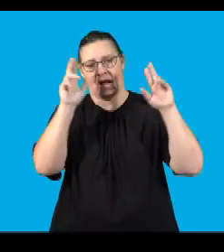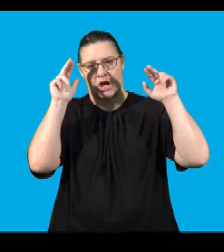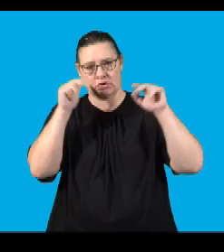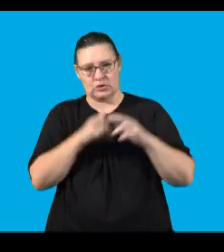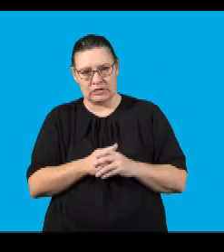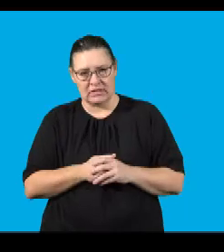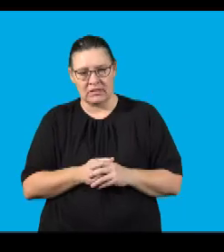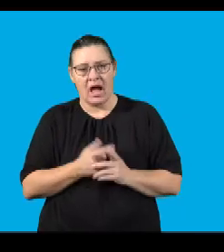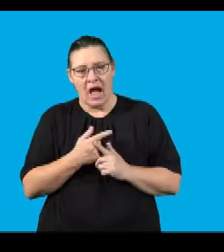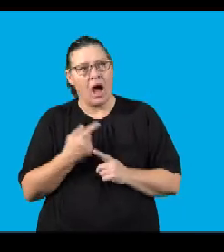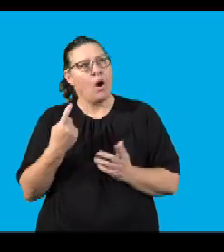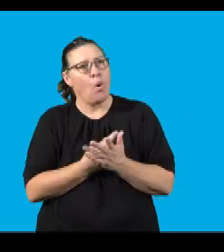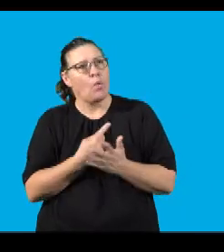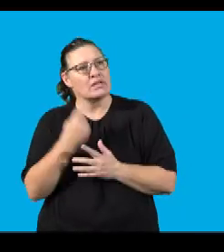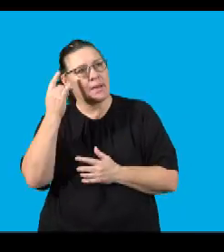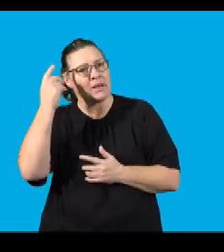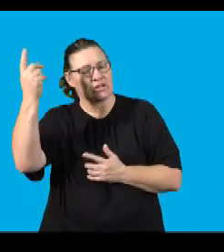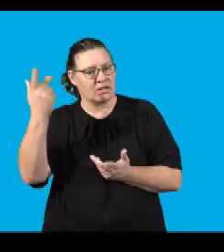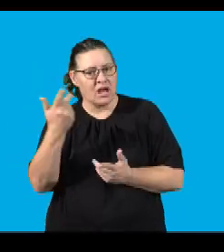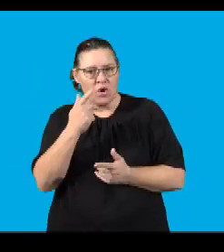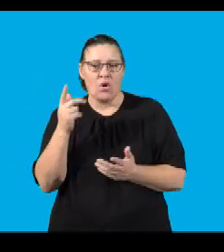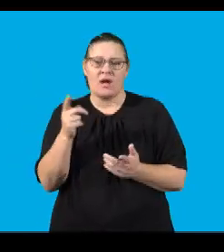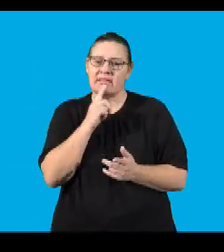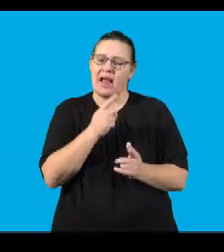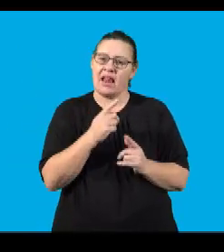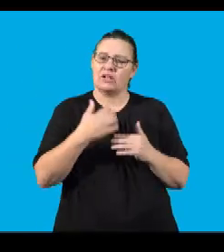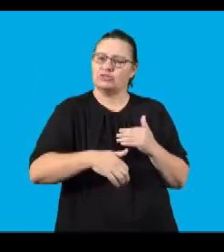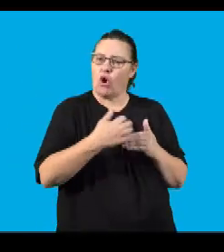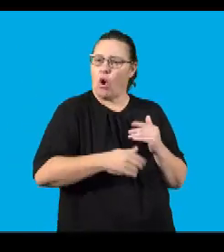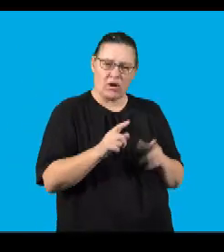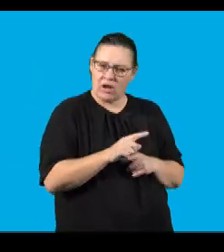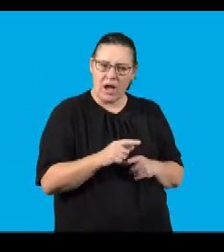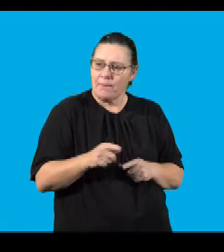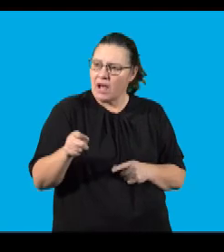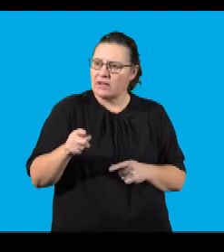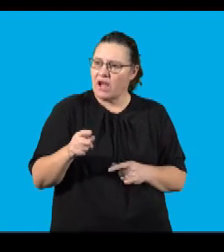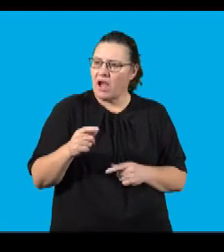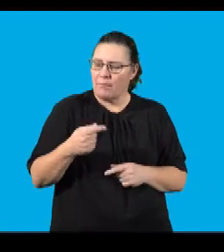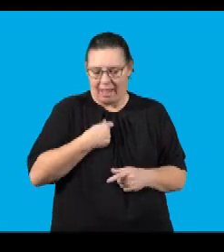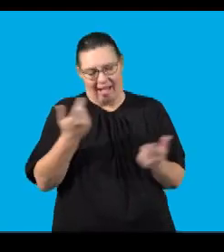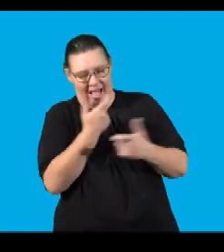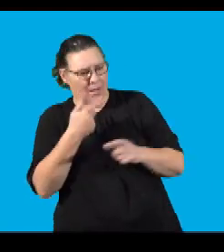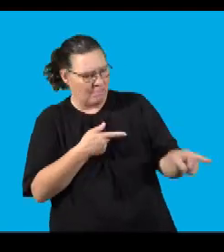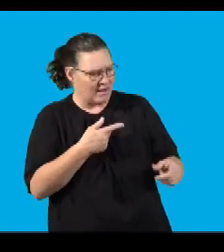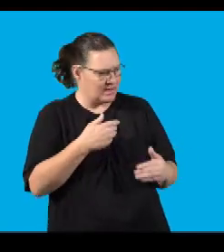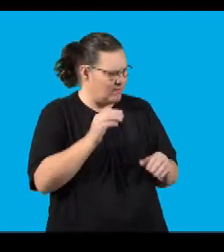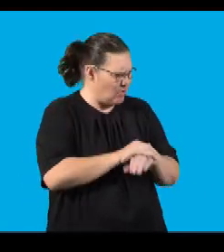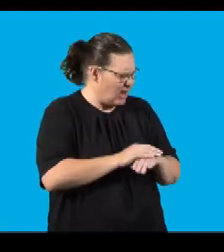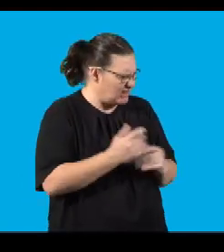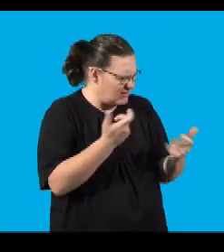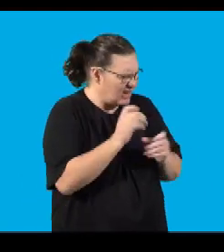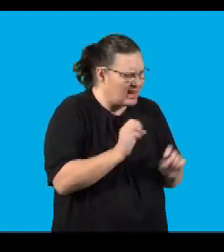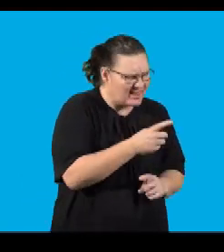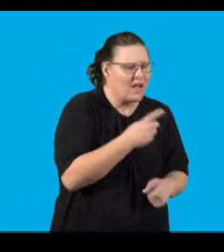cartoon. I always imagine that you tell a joke to a friend and they don't understand the joke and you have to explain why it's funny. The